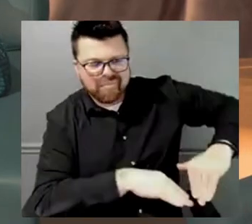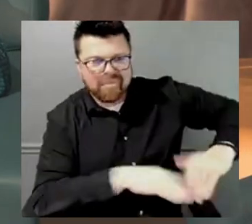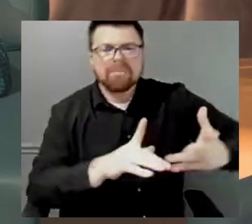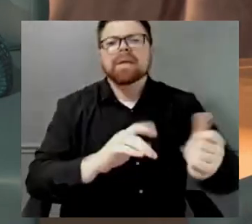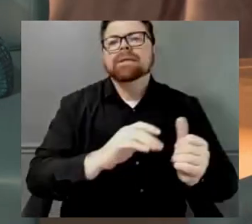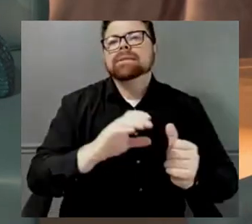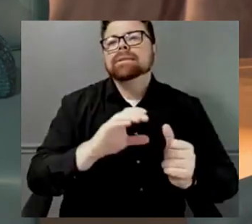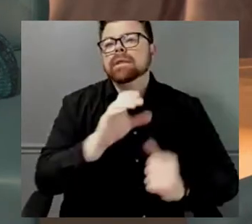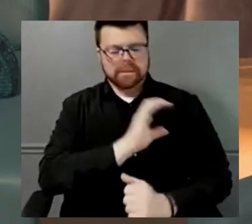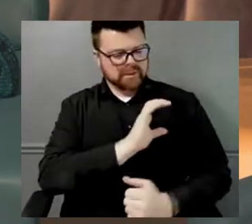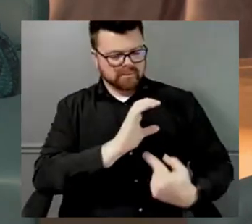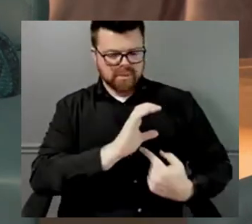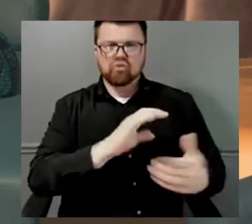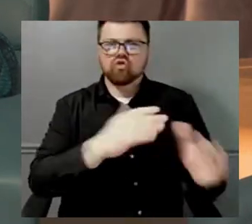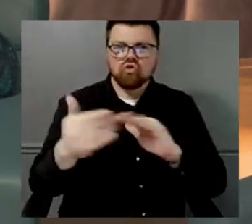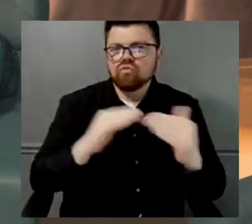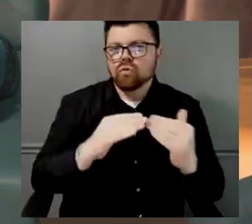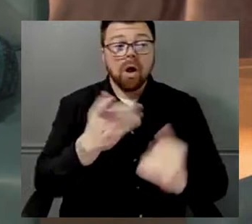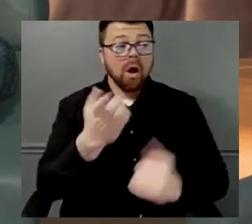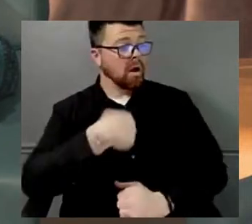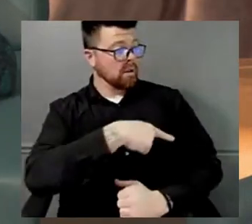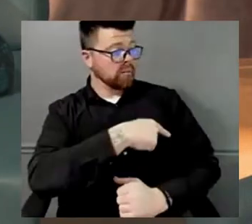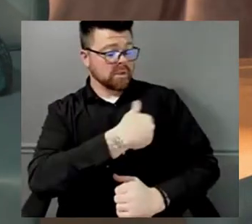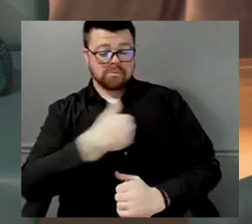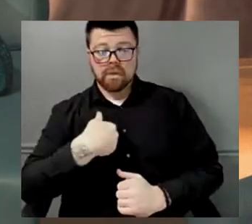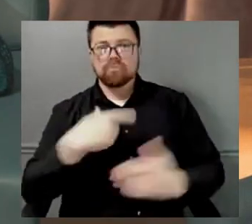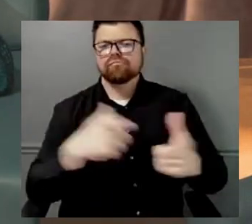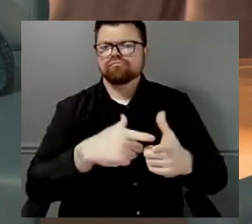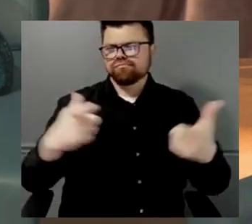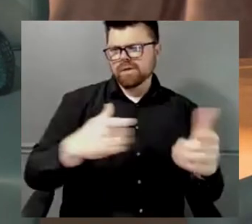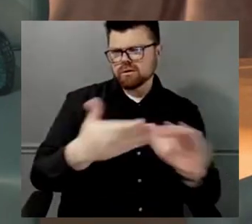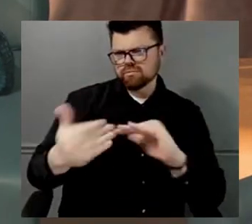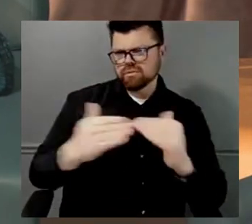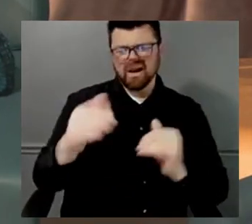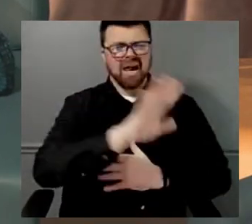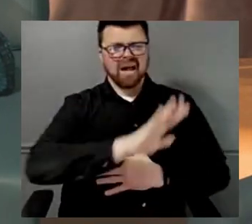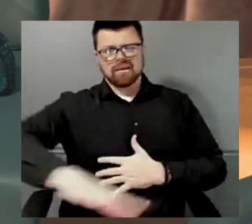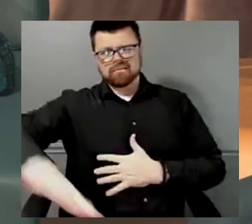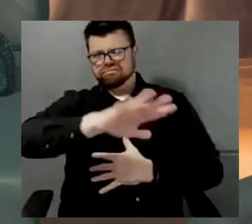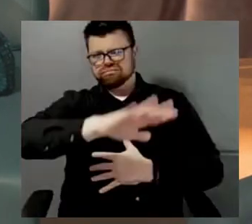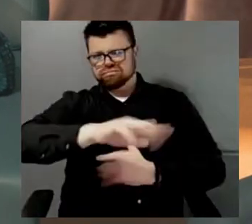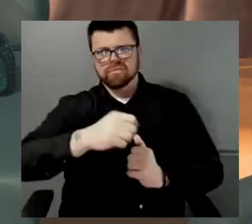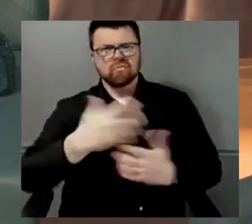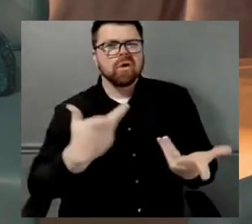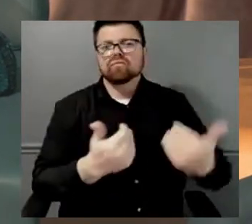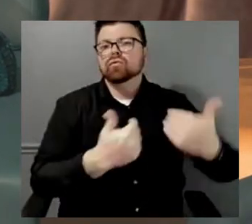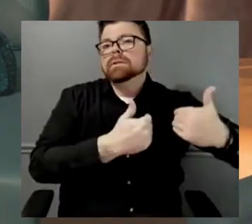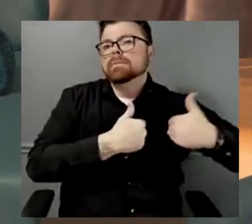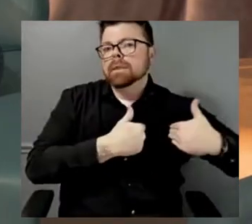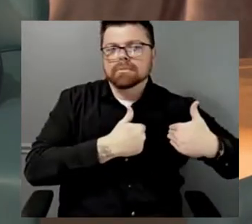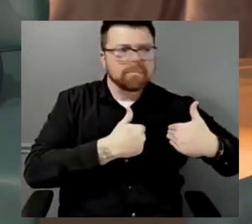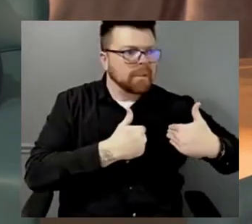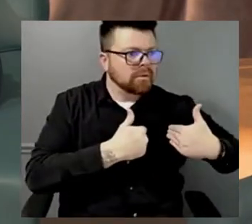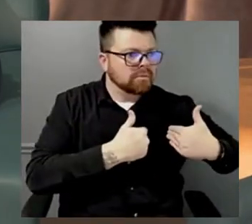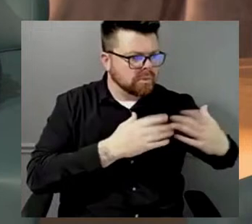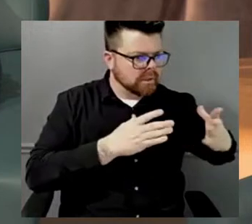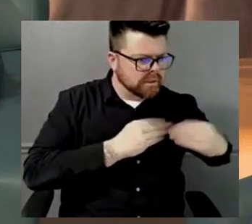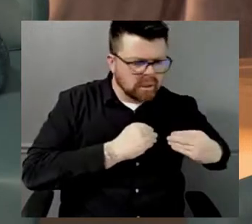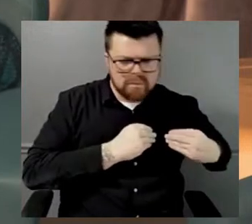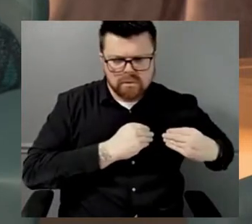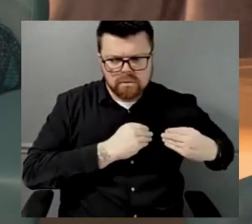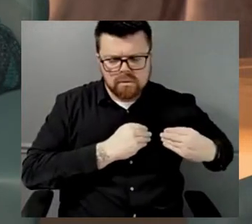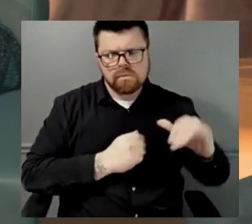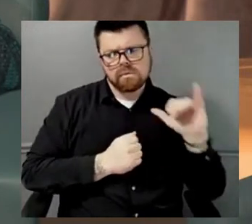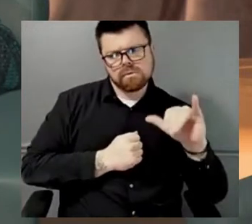of us as members of a larger community, what obligations we have to undertake, not just to teach, but